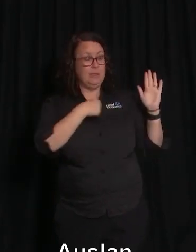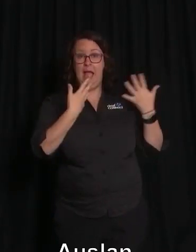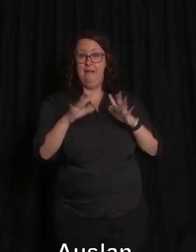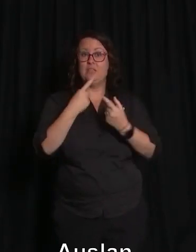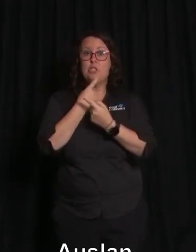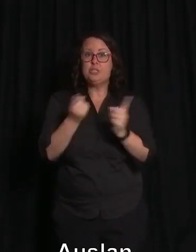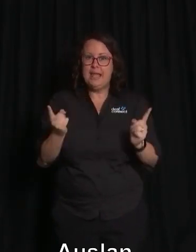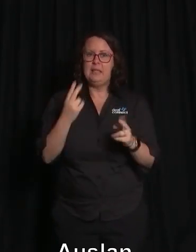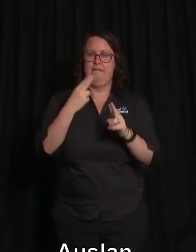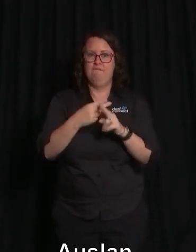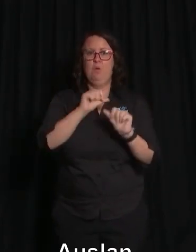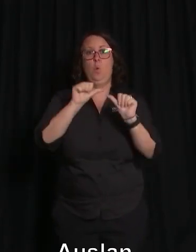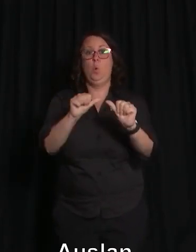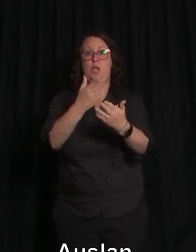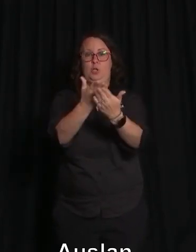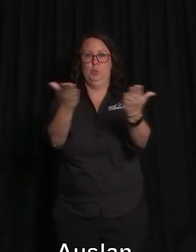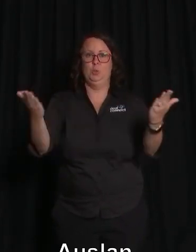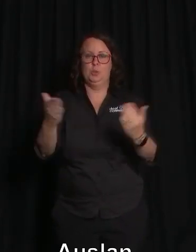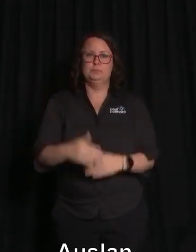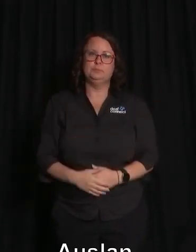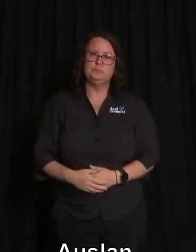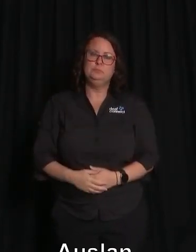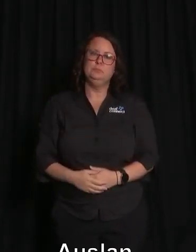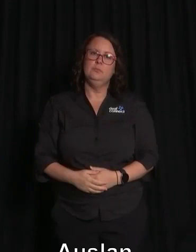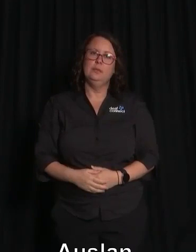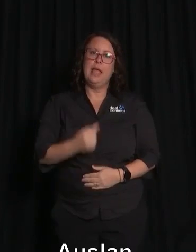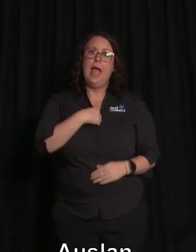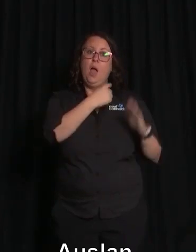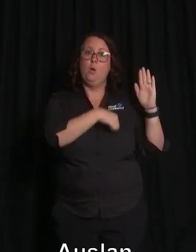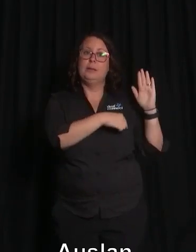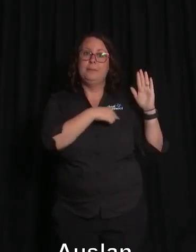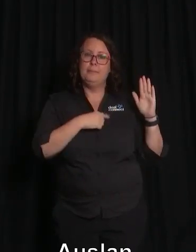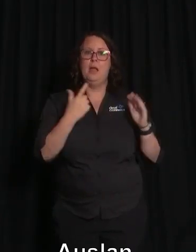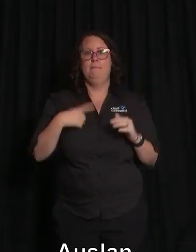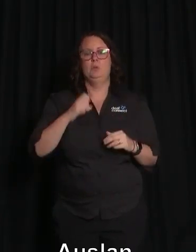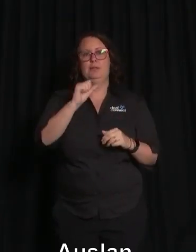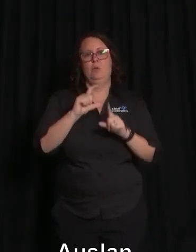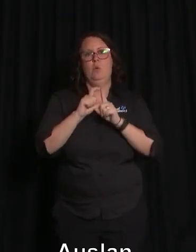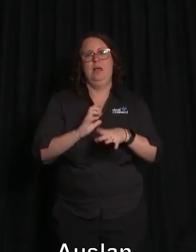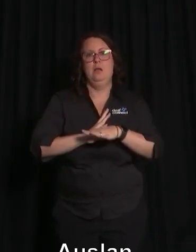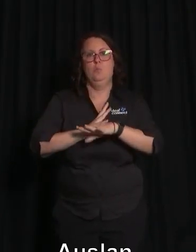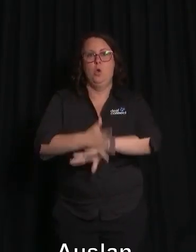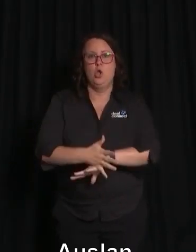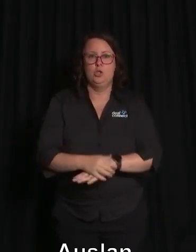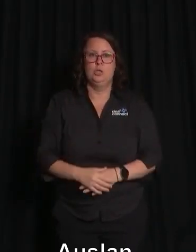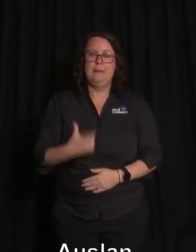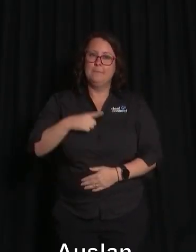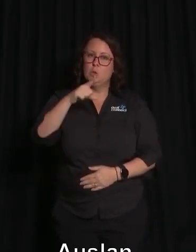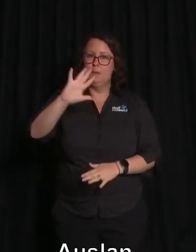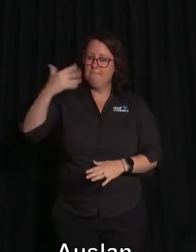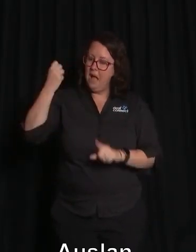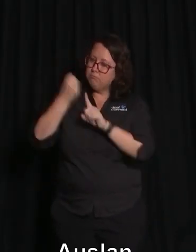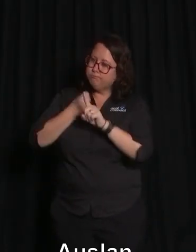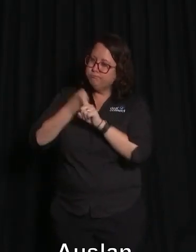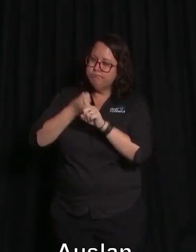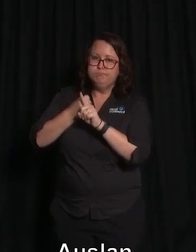for you, but they're only being made because of your hard work, because of your activism, because of